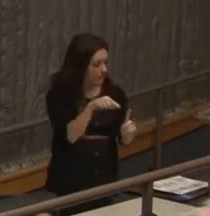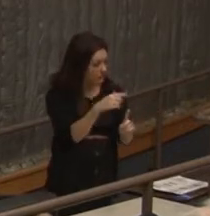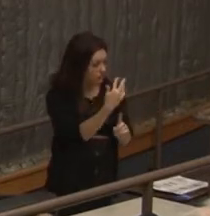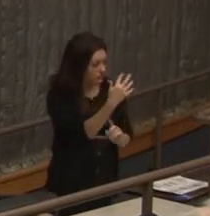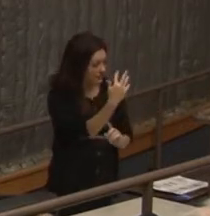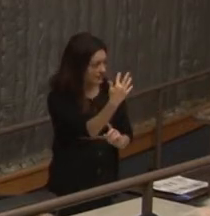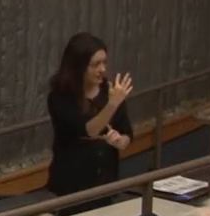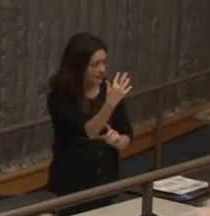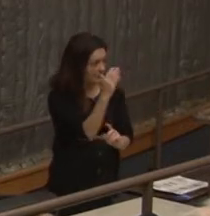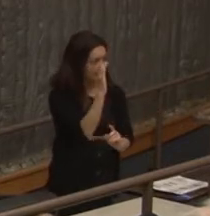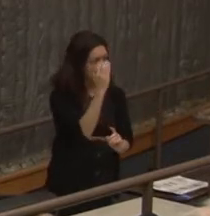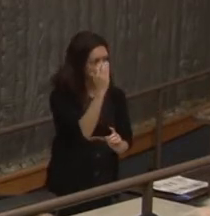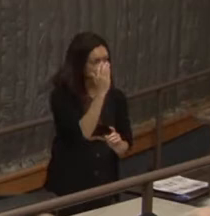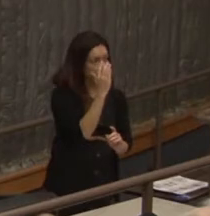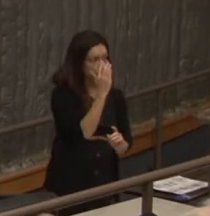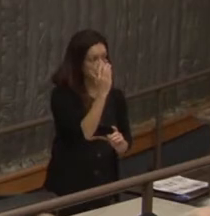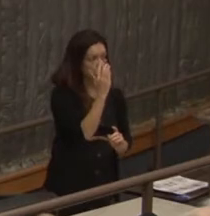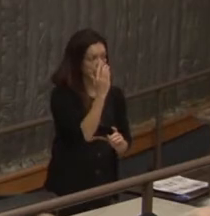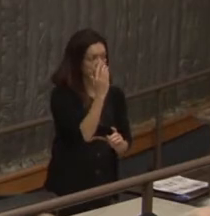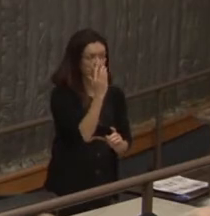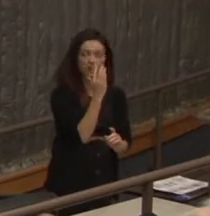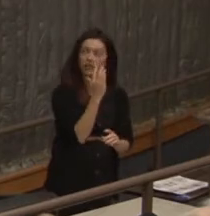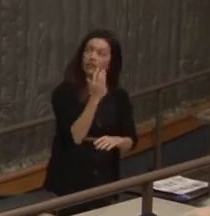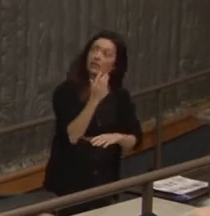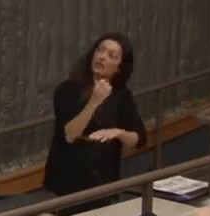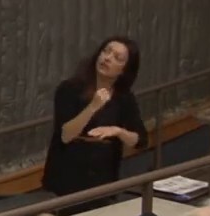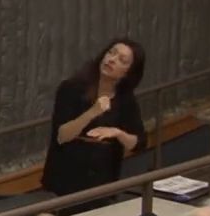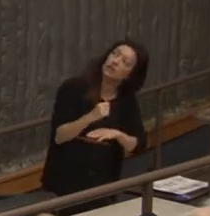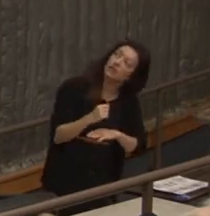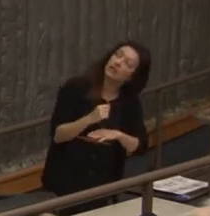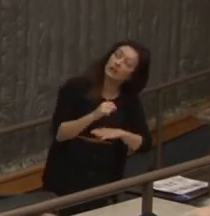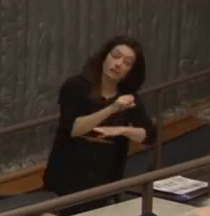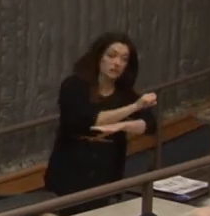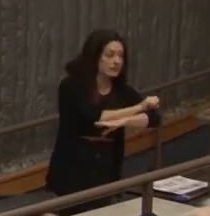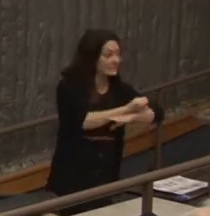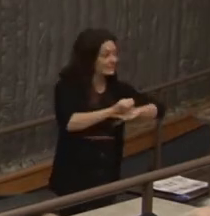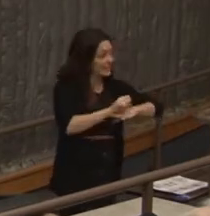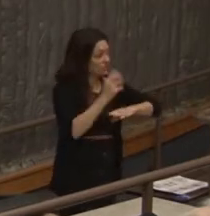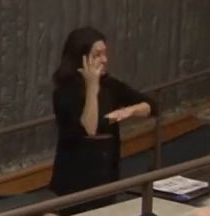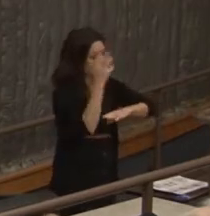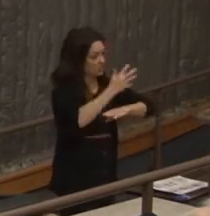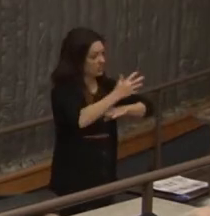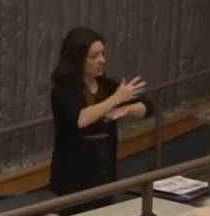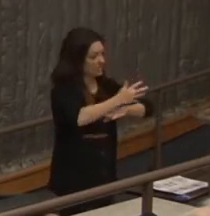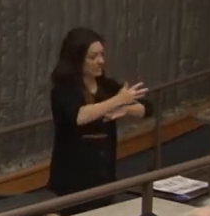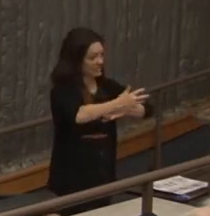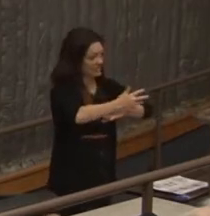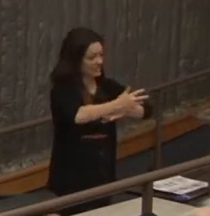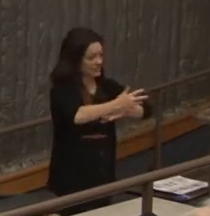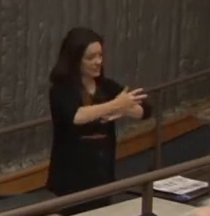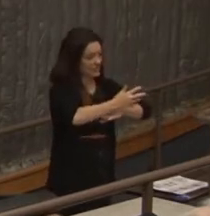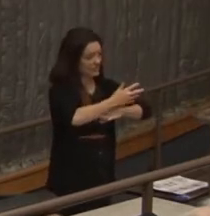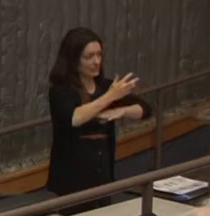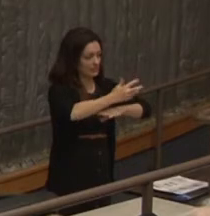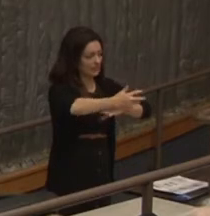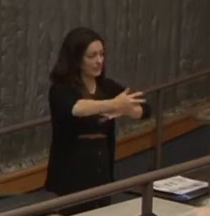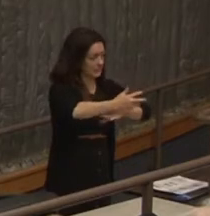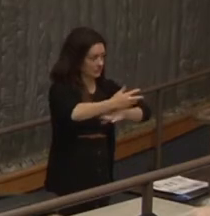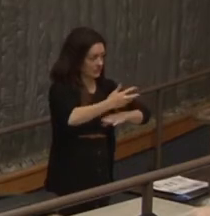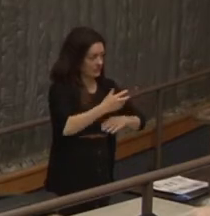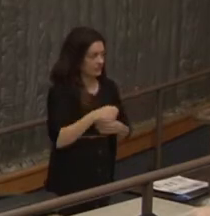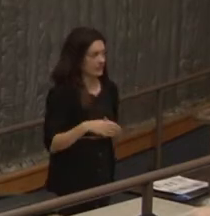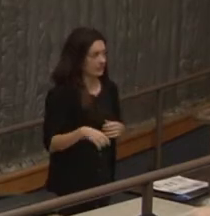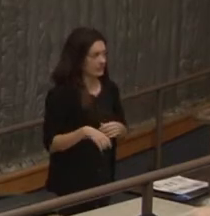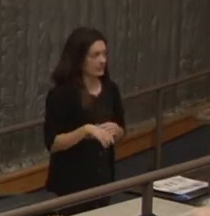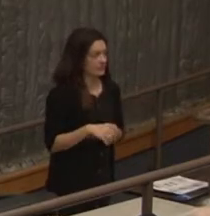to be resting on the stage here rather than in the ground. It's very hard to see or determine if that's correct.